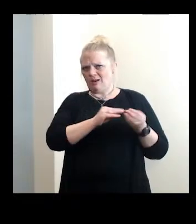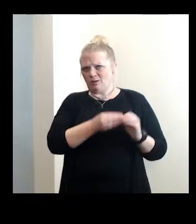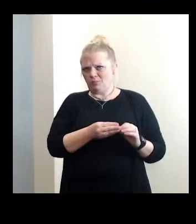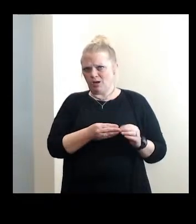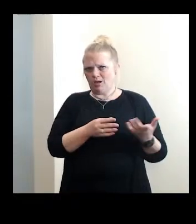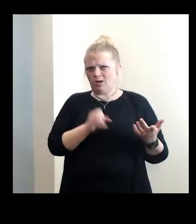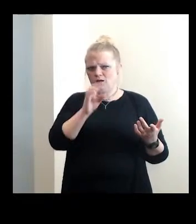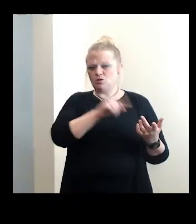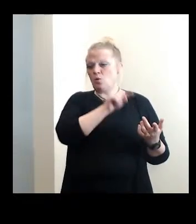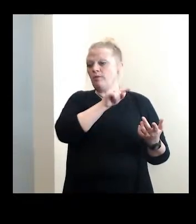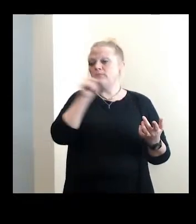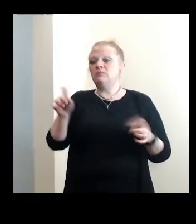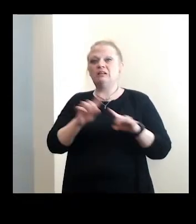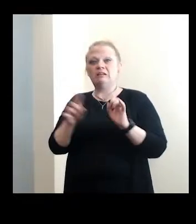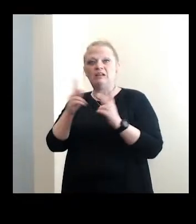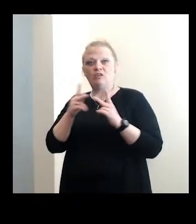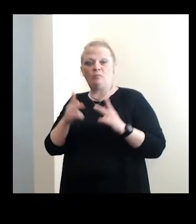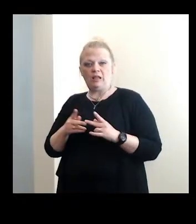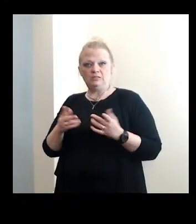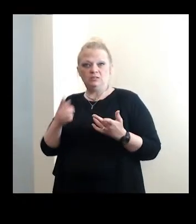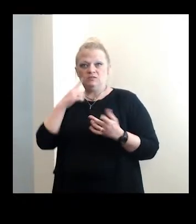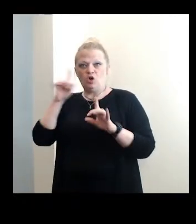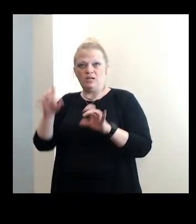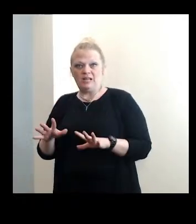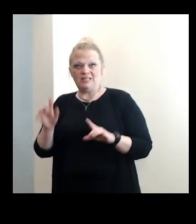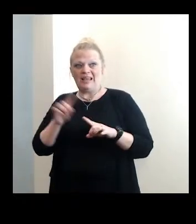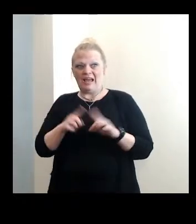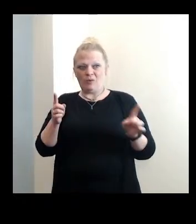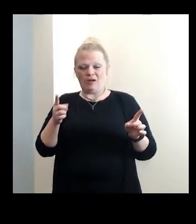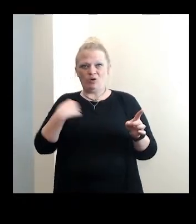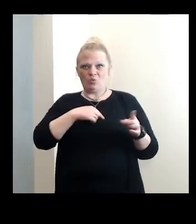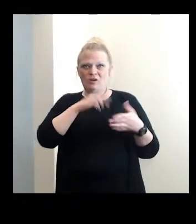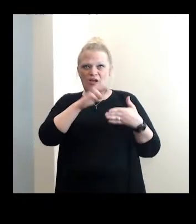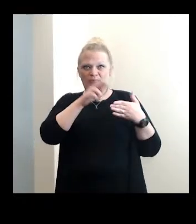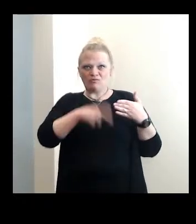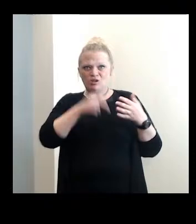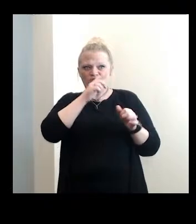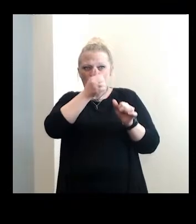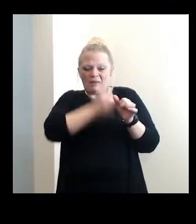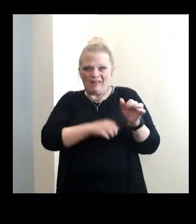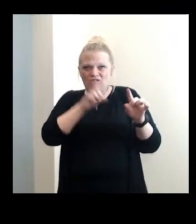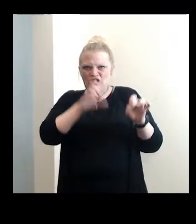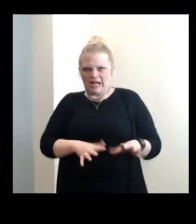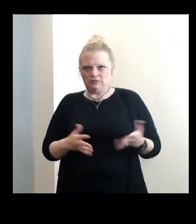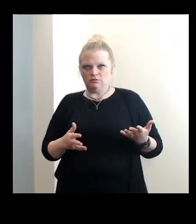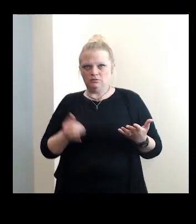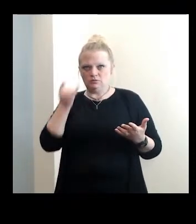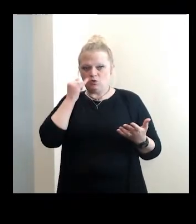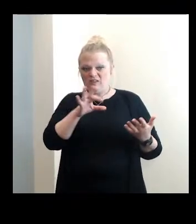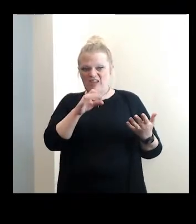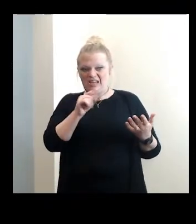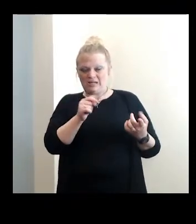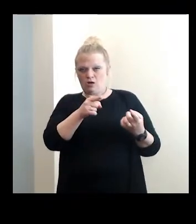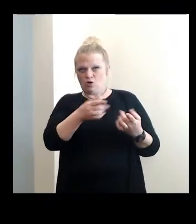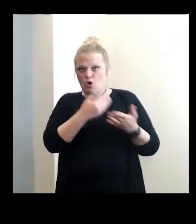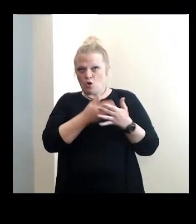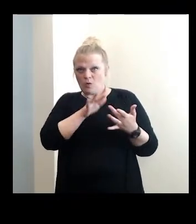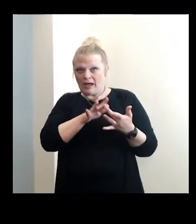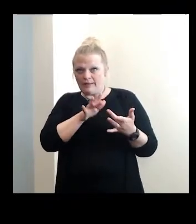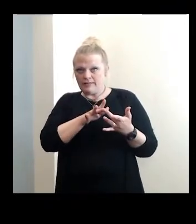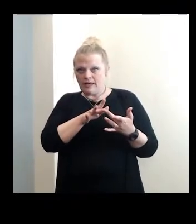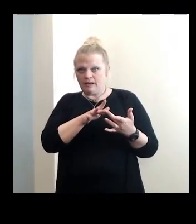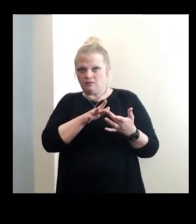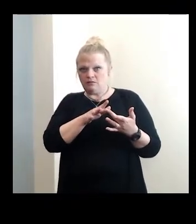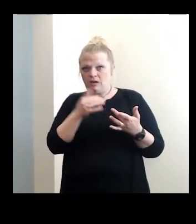so they go somewhere else and try to get another test. However, we get the results of every single test. So if we find that you're a close contact and